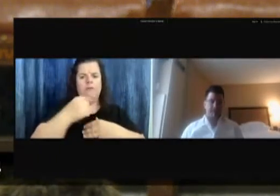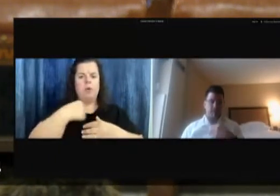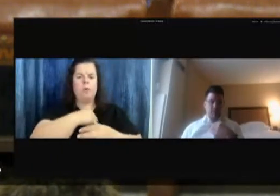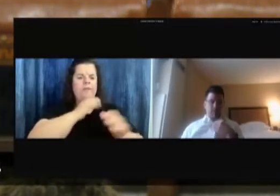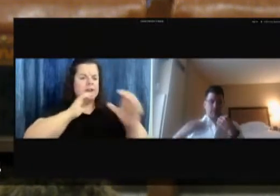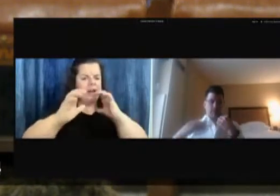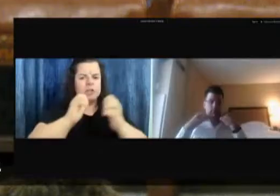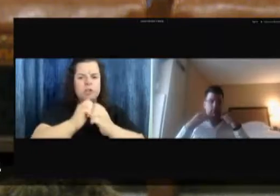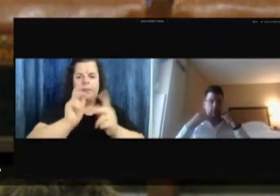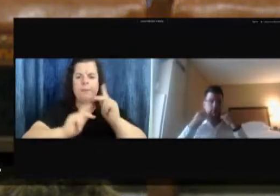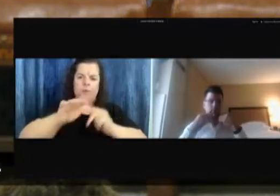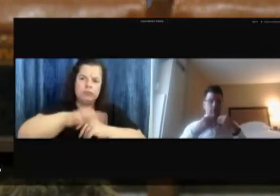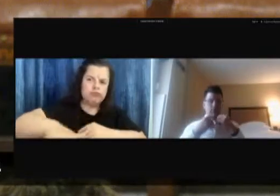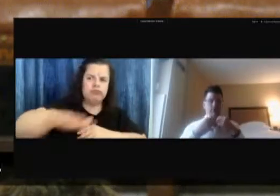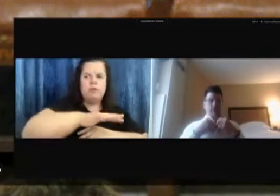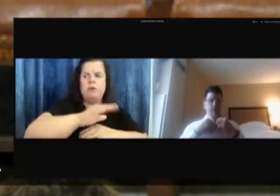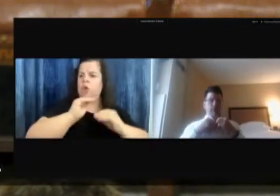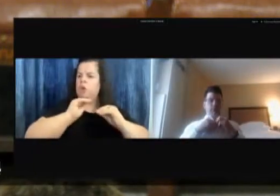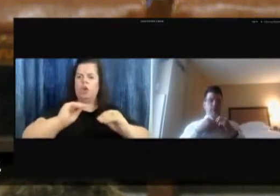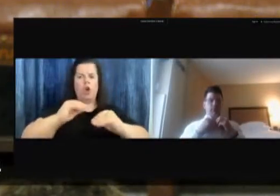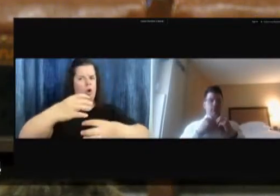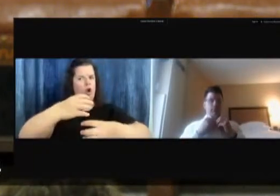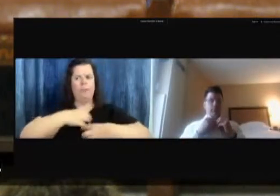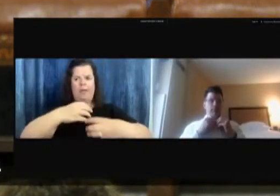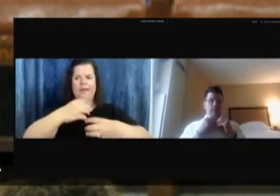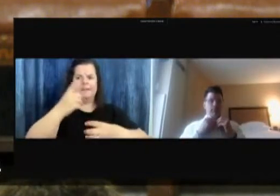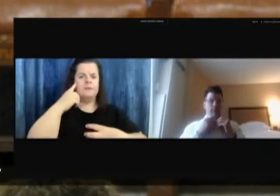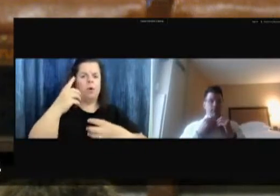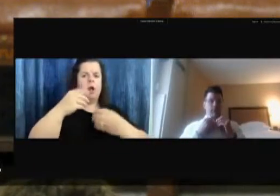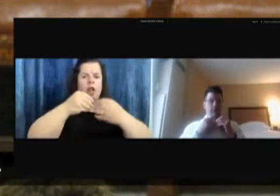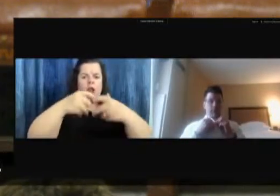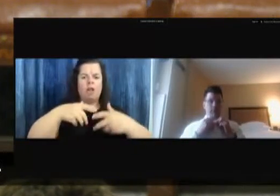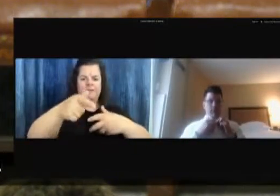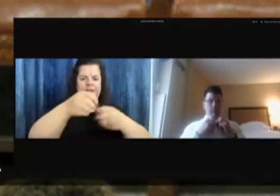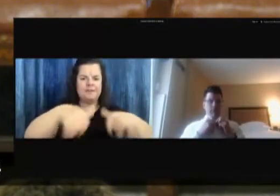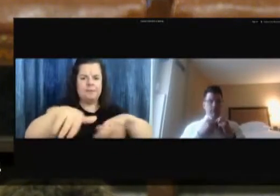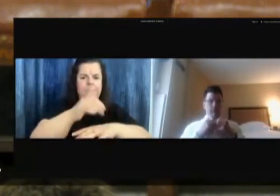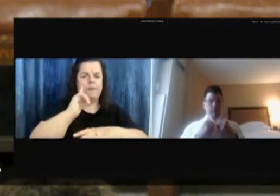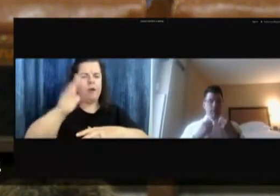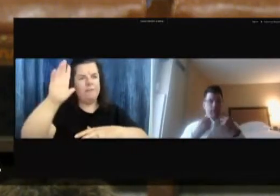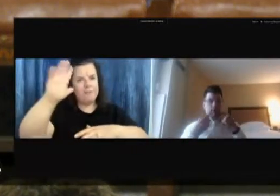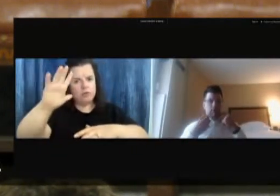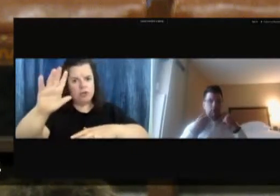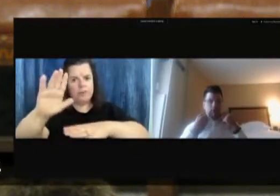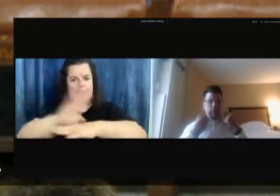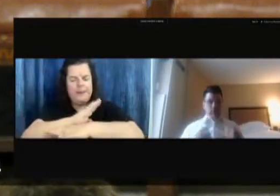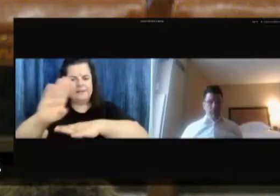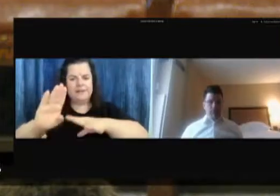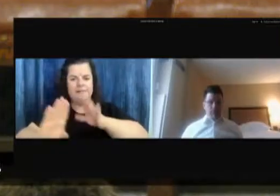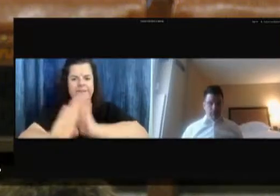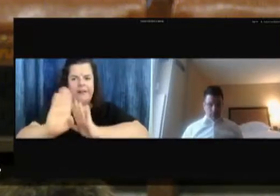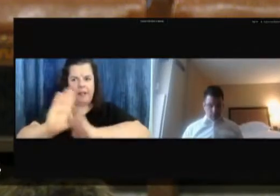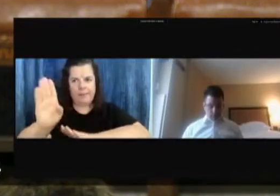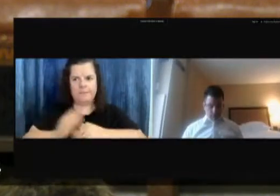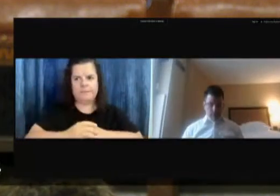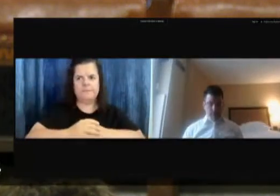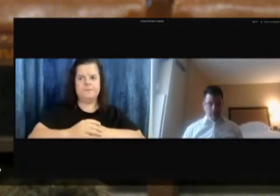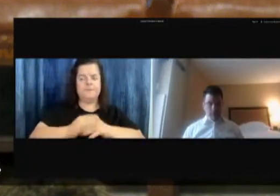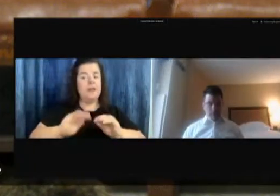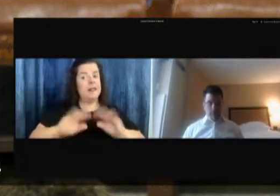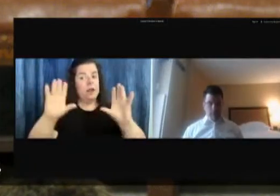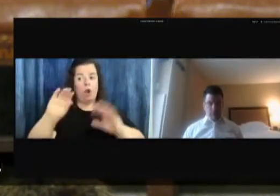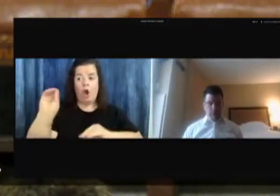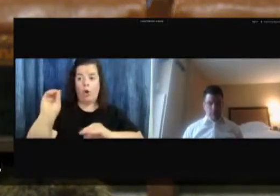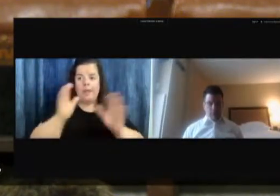heard no complaints about the loss of these parcels to future commercial development opportunities in the UCE district. To be clear, Oakland Planning